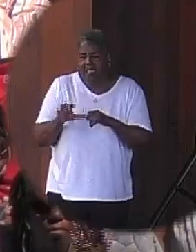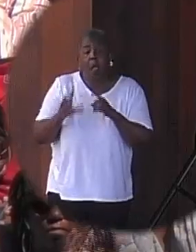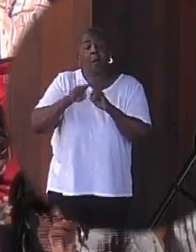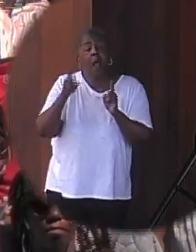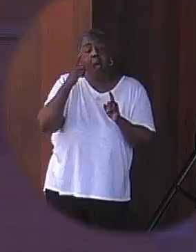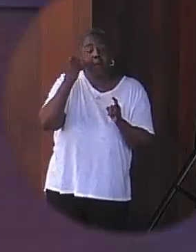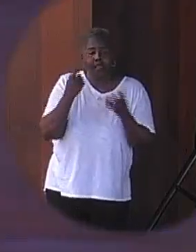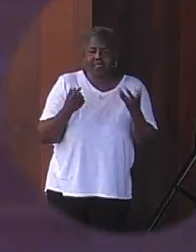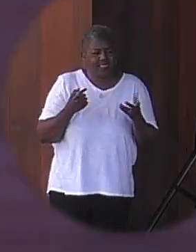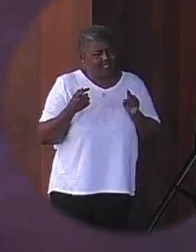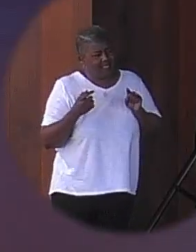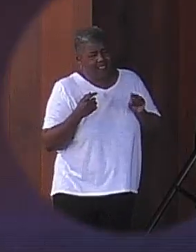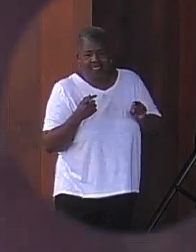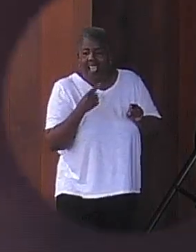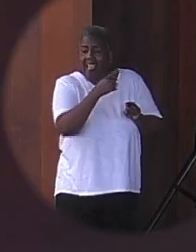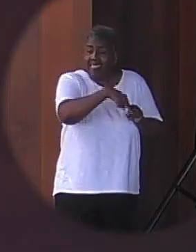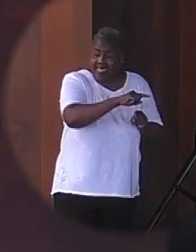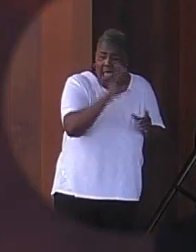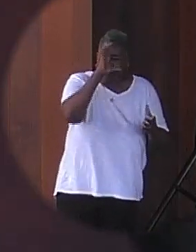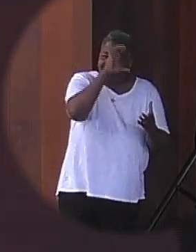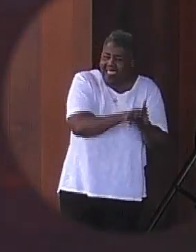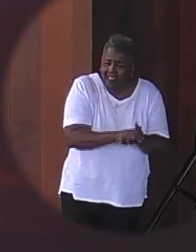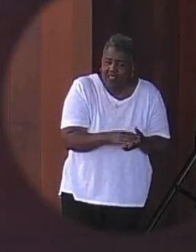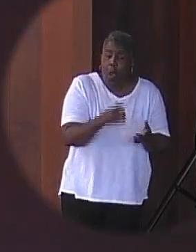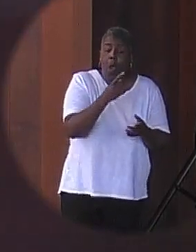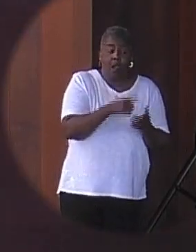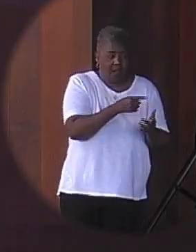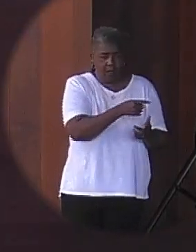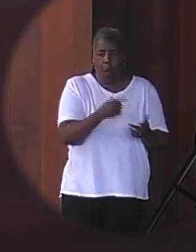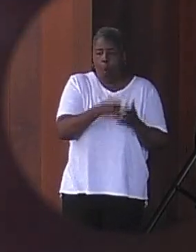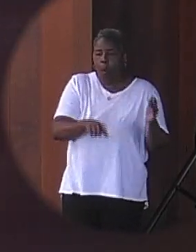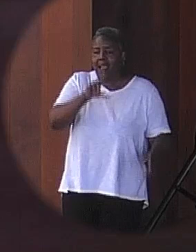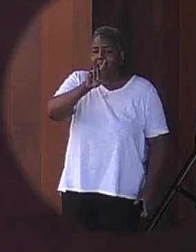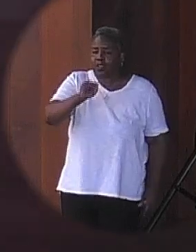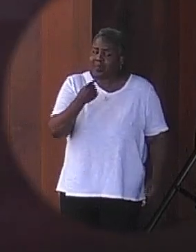But because they believed it was true, they acted on